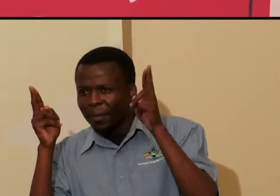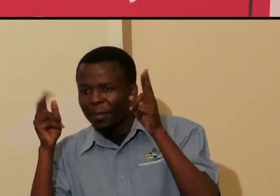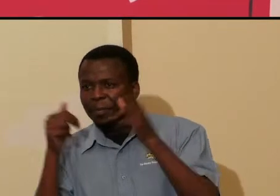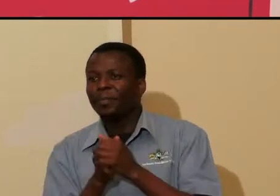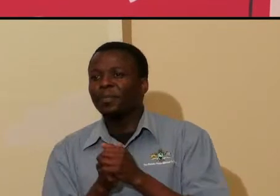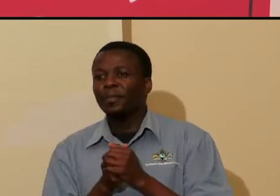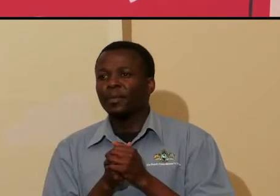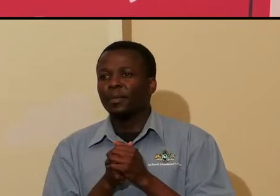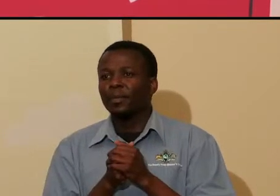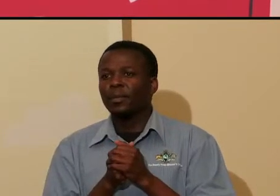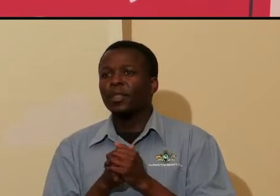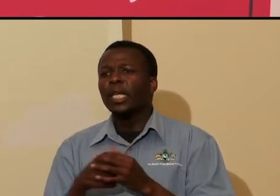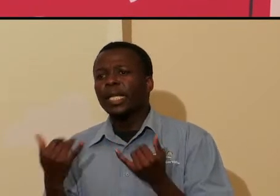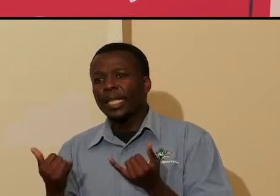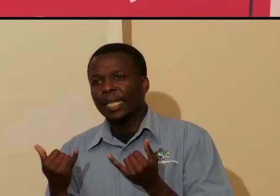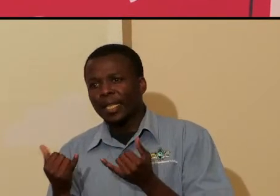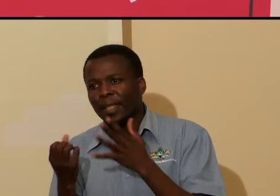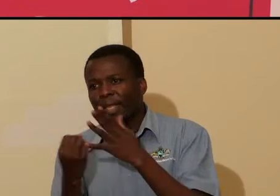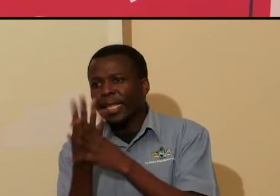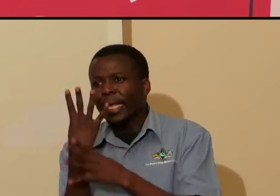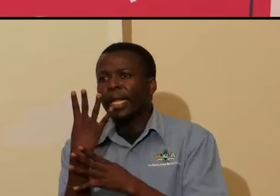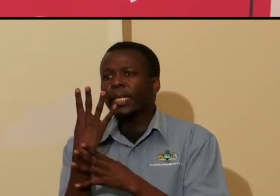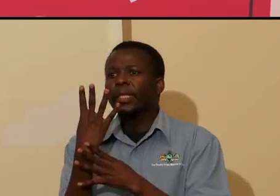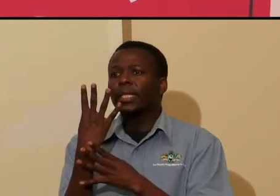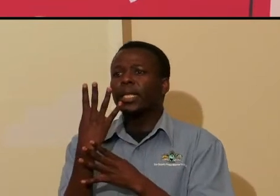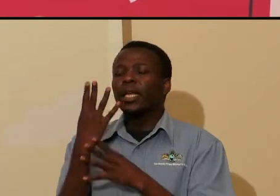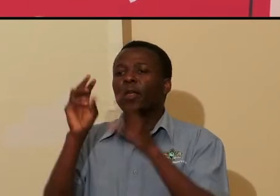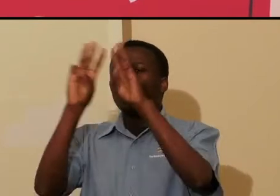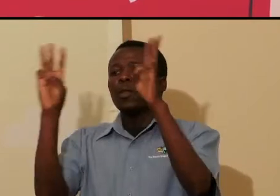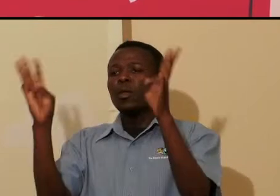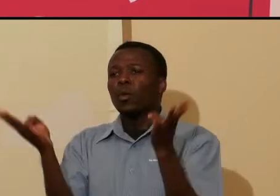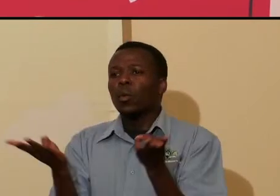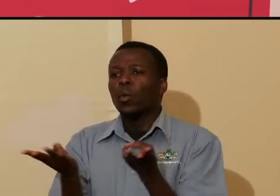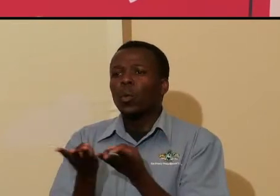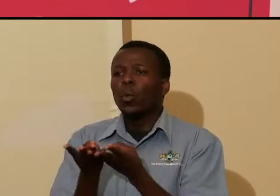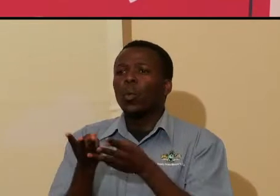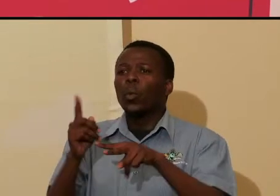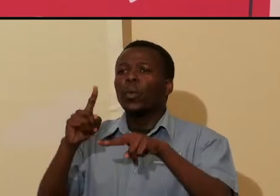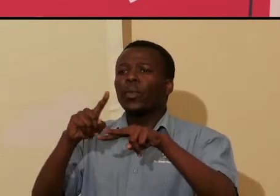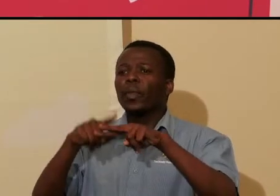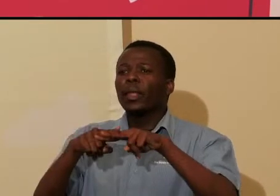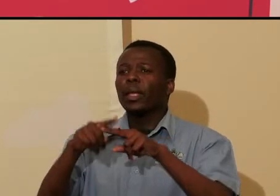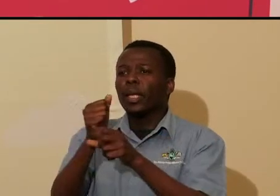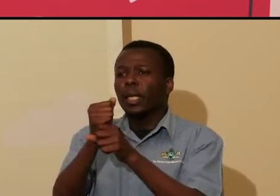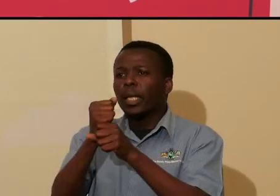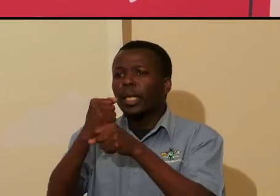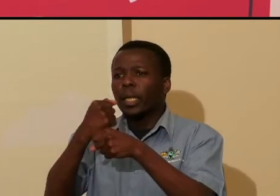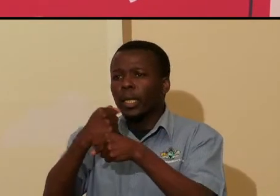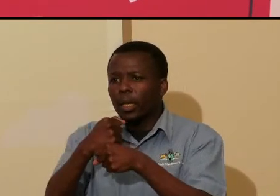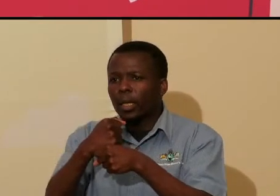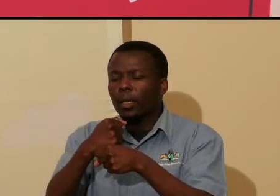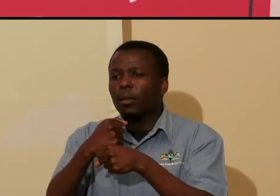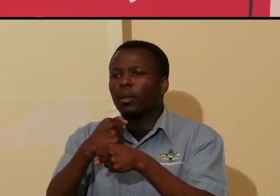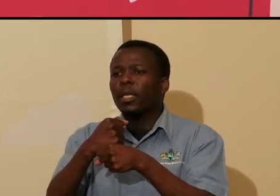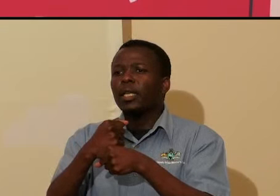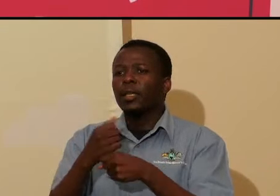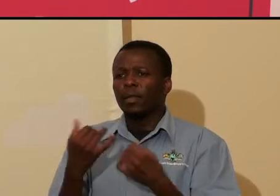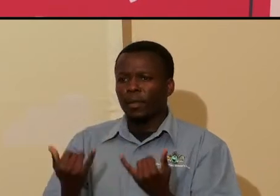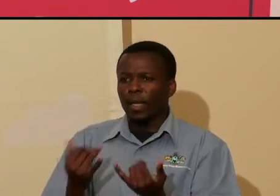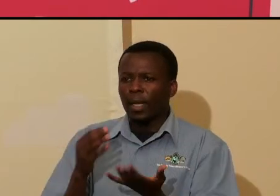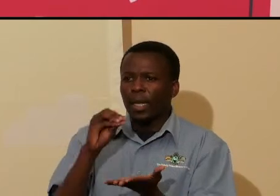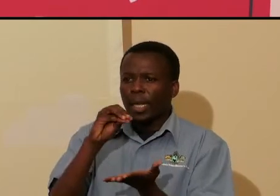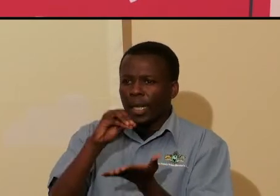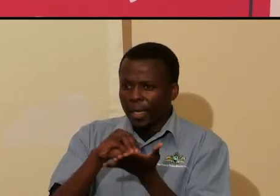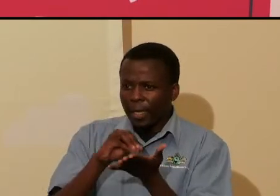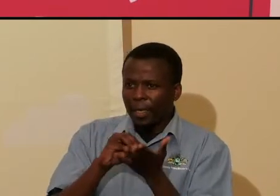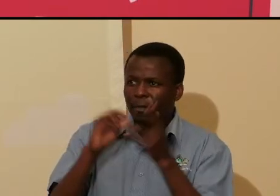We are launching World AIDS Day, the World AIDS commemoration today, in line with the theme, as the program director